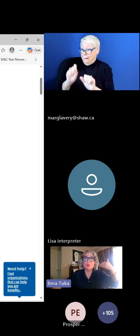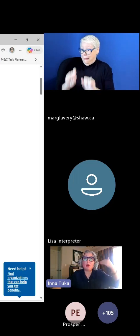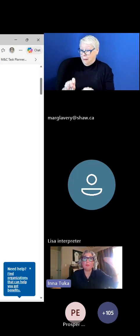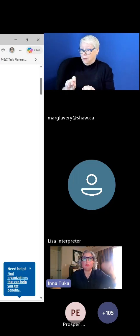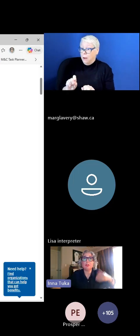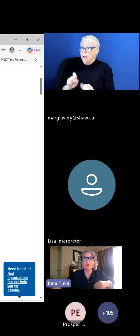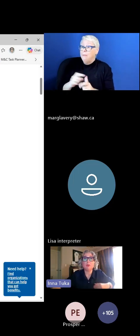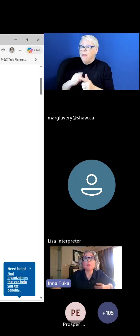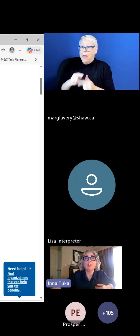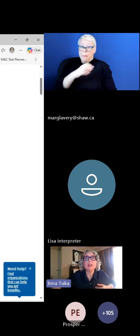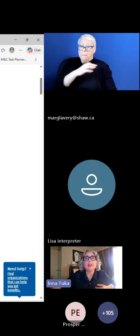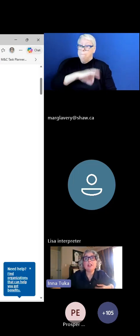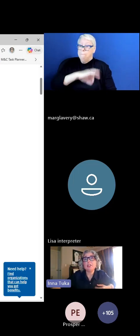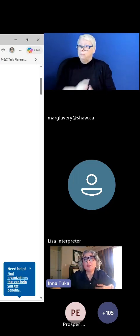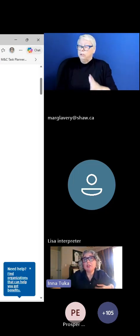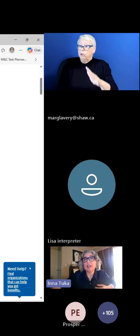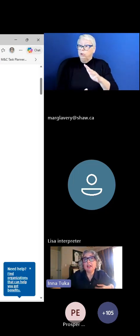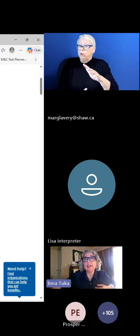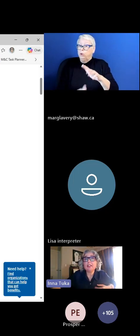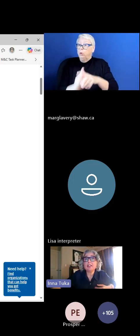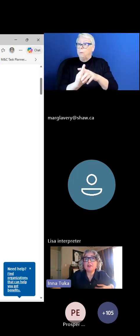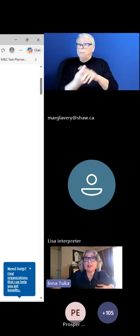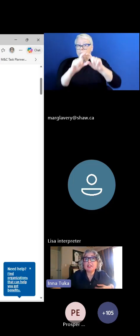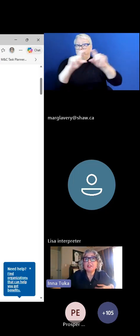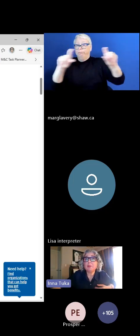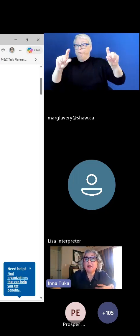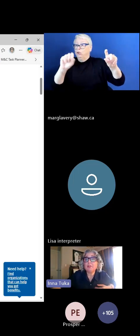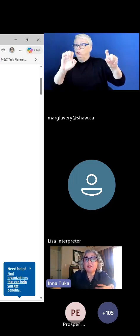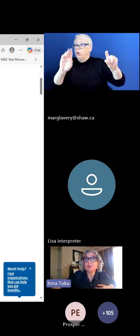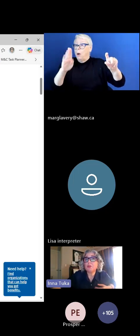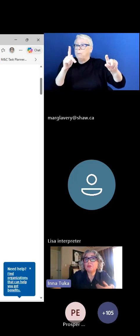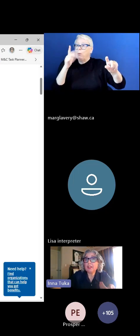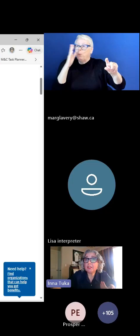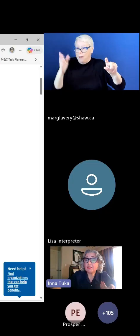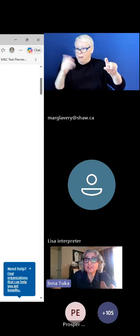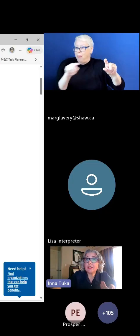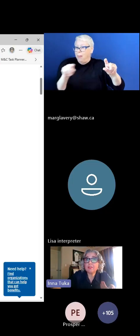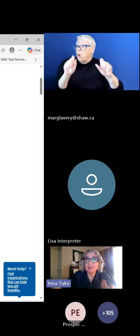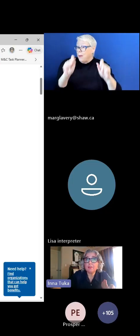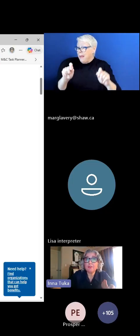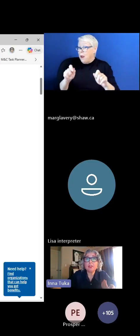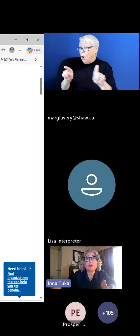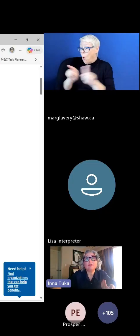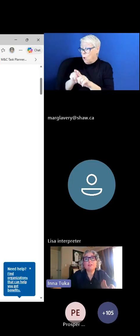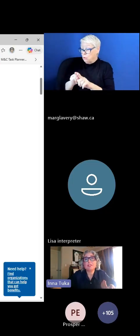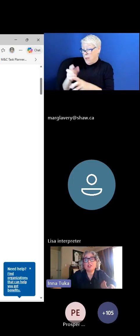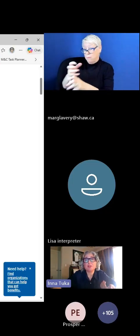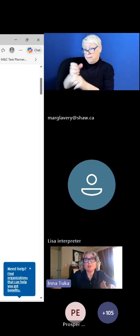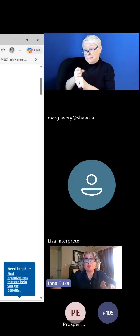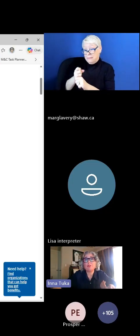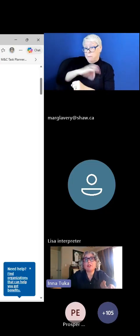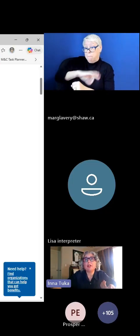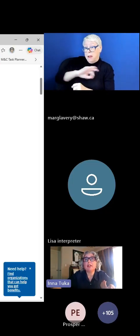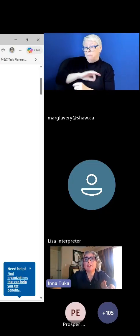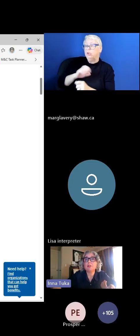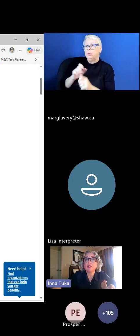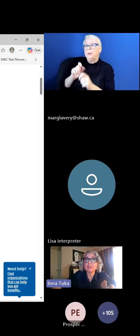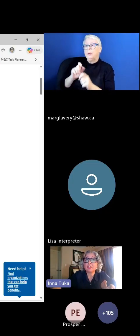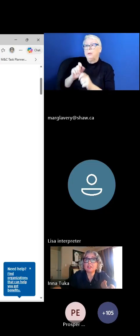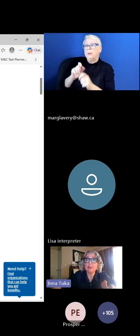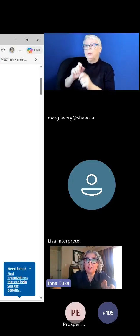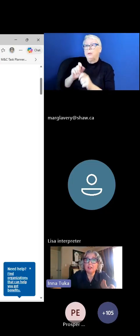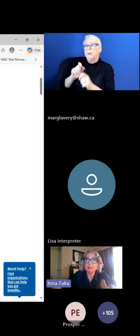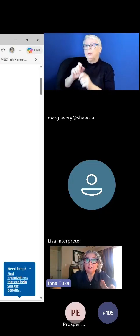benefit will show up on the top. You can add it as well as the benefits you're already receiving if in conversation with your client